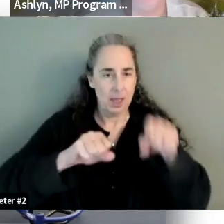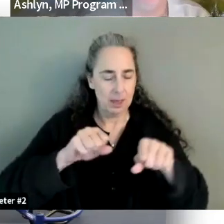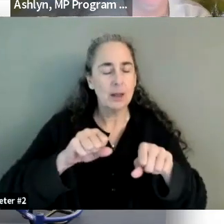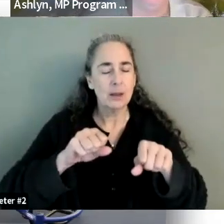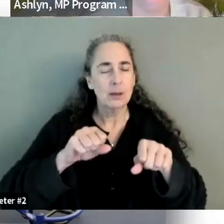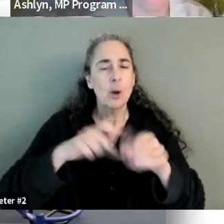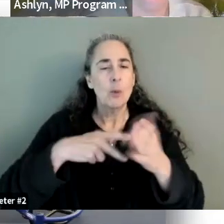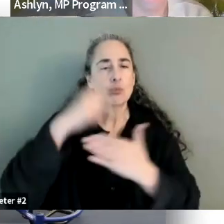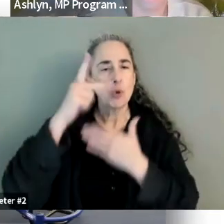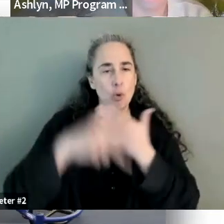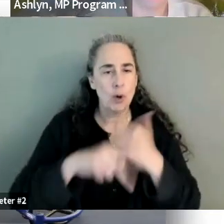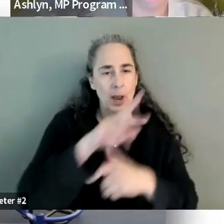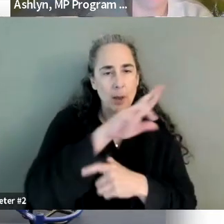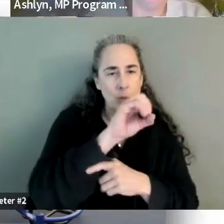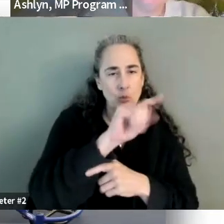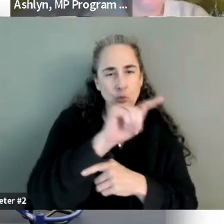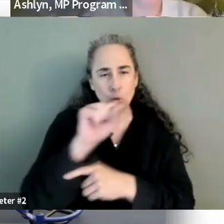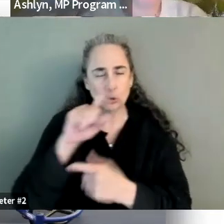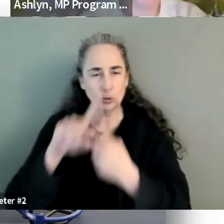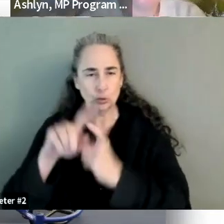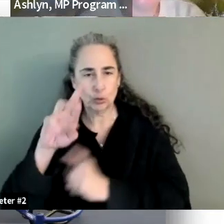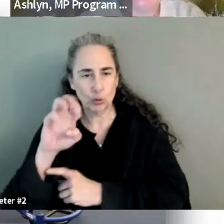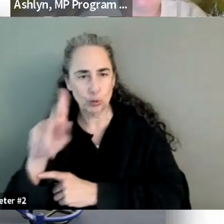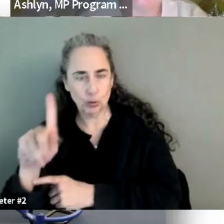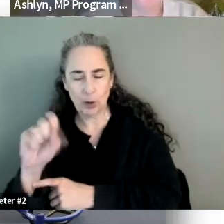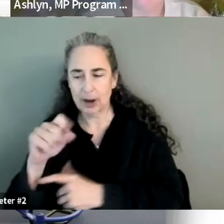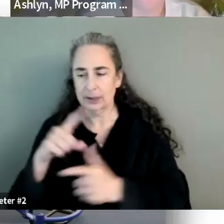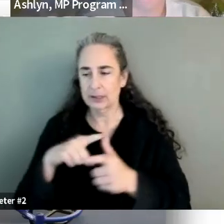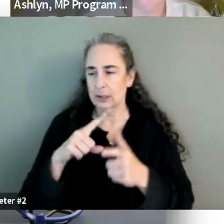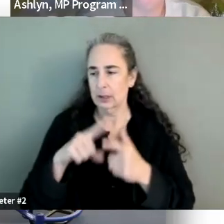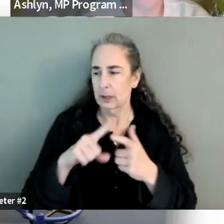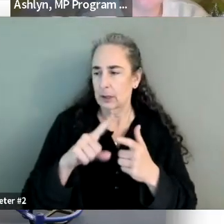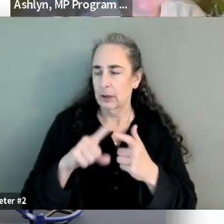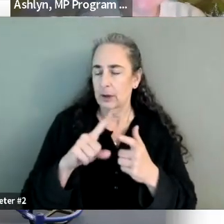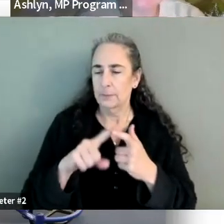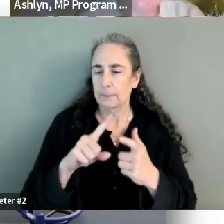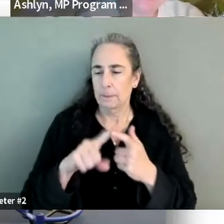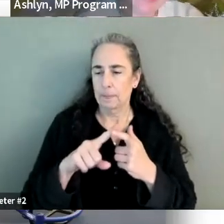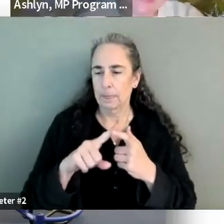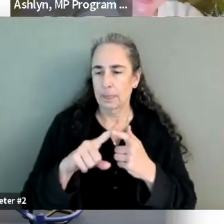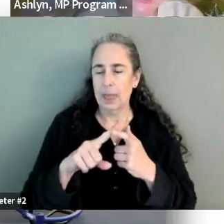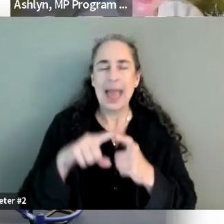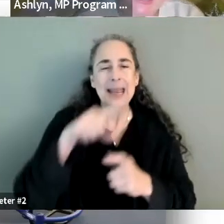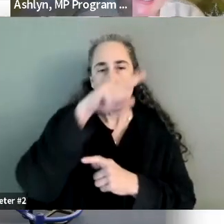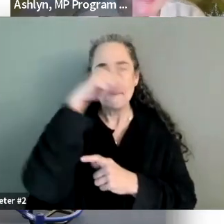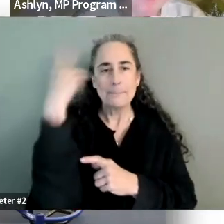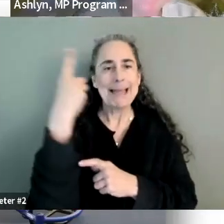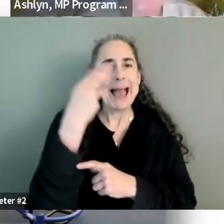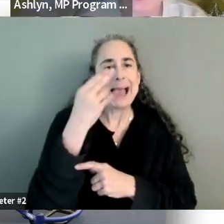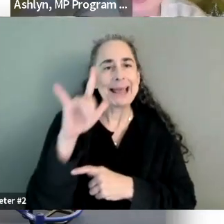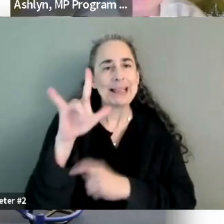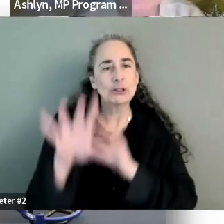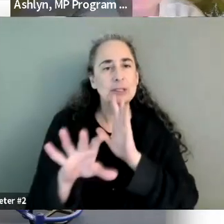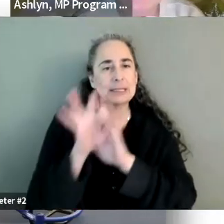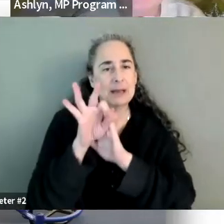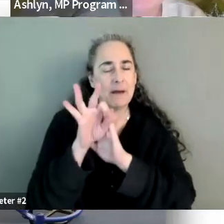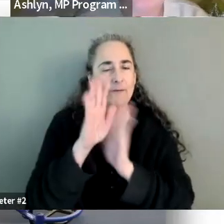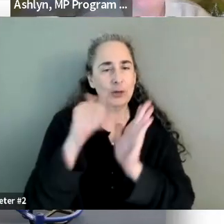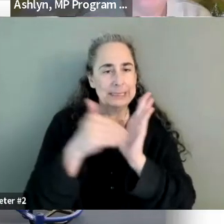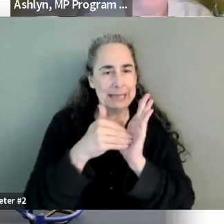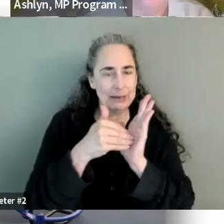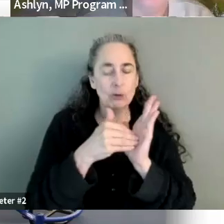the year. We also have ergonomic gardening chairs available at Black Hill Discovery Center and Brookside